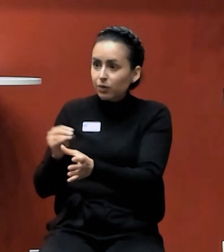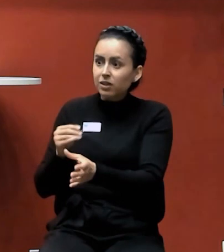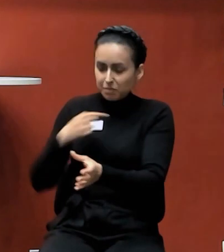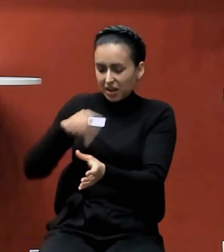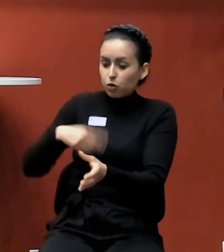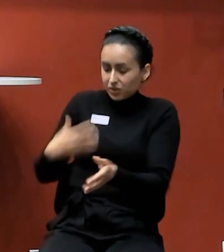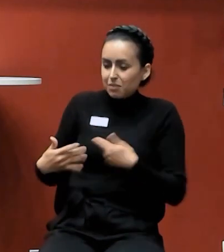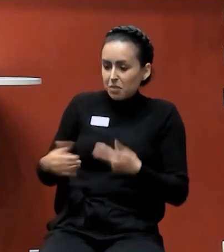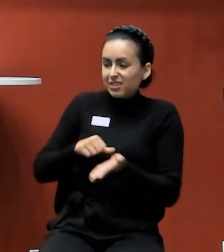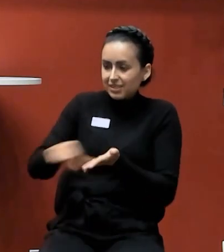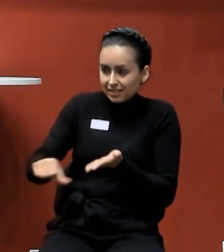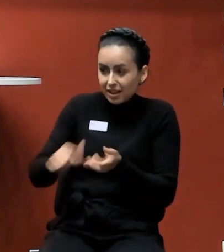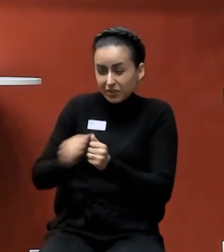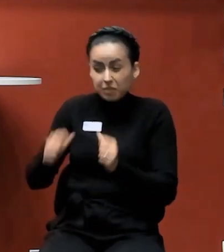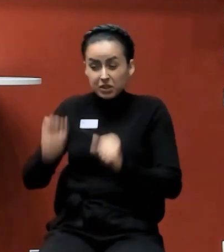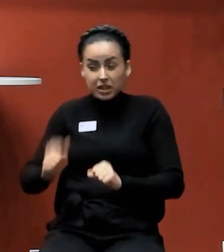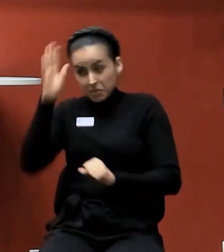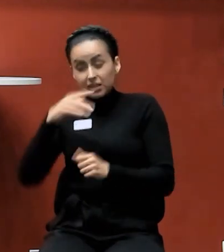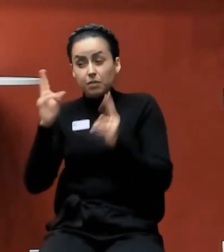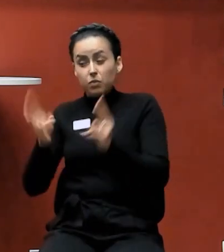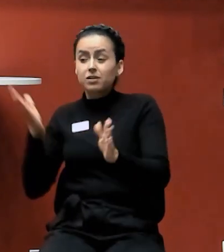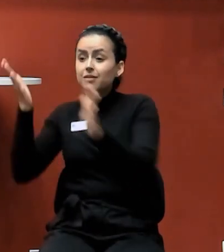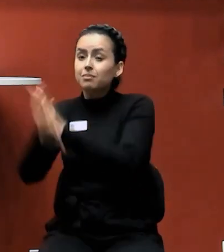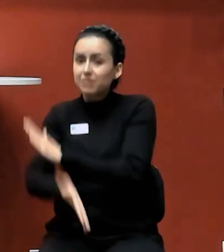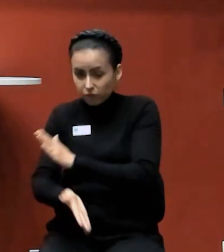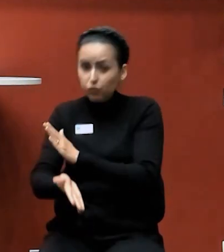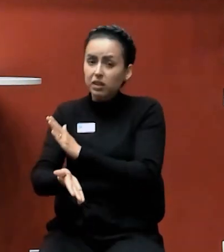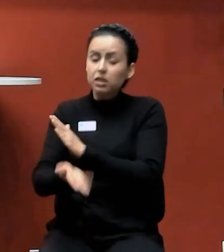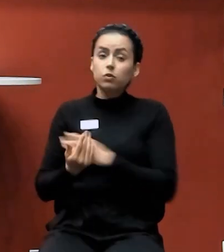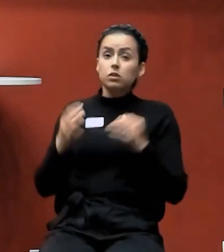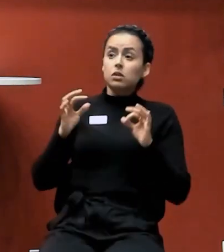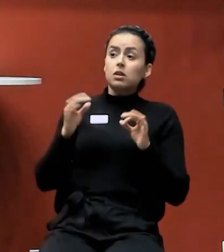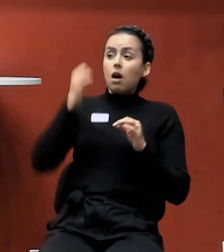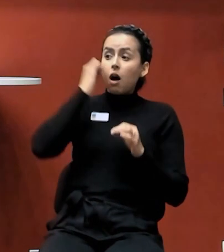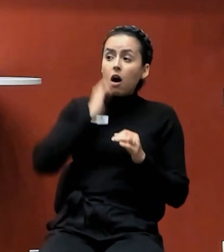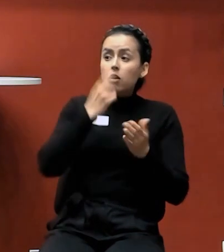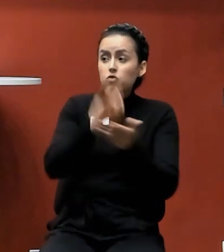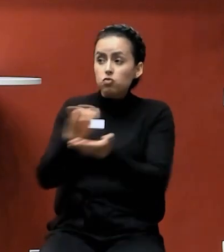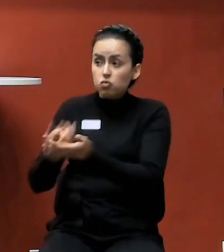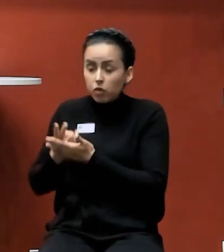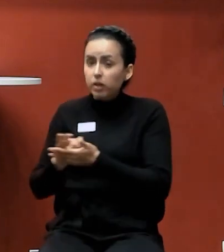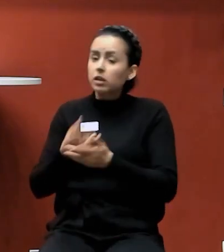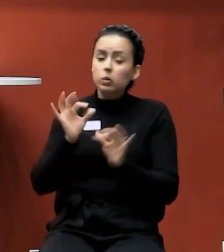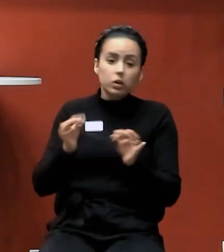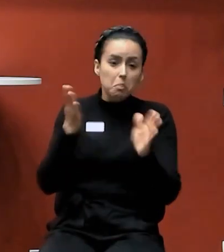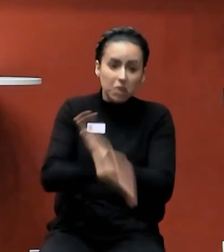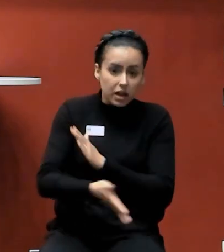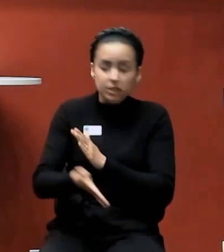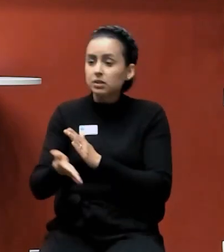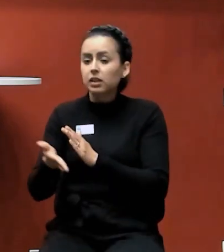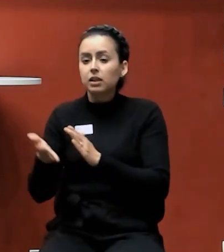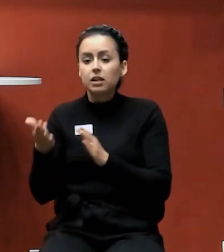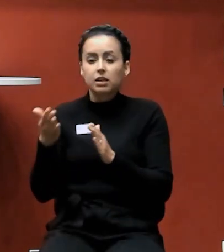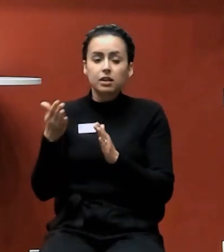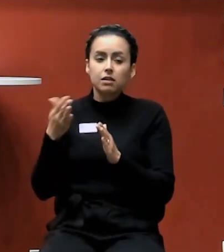our job, but access from transportation to accommodation to dressing rooms to, you know, all of that. And